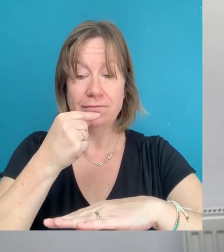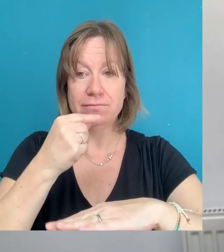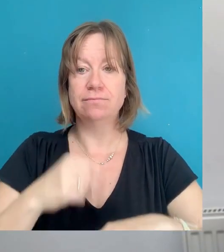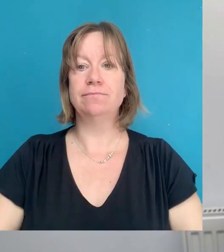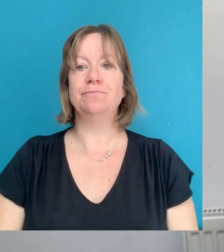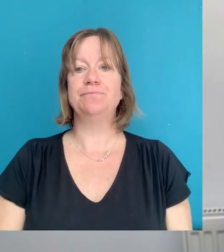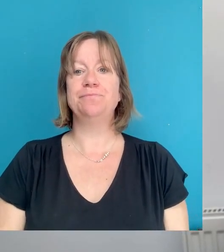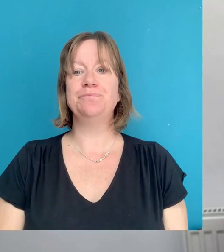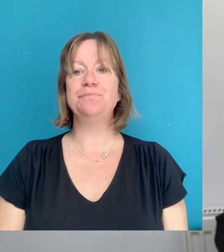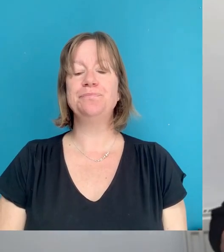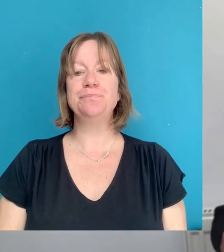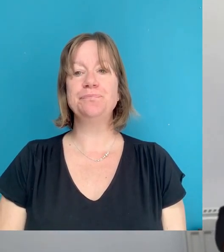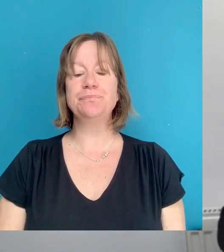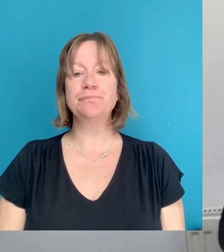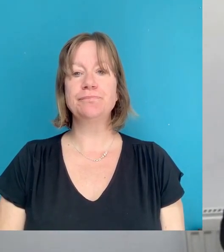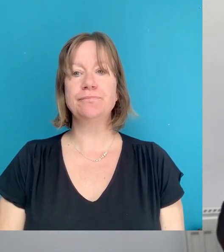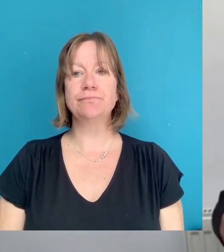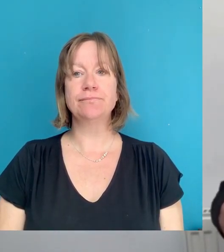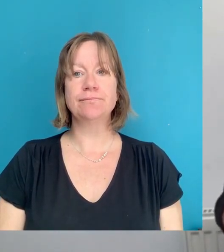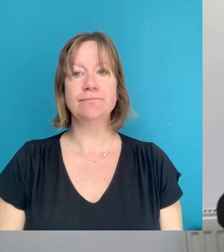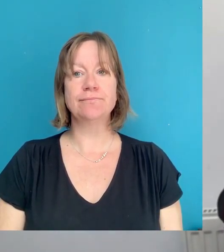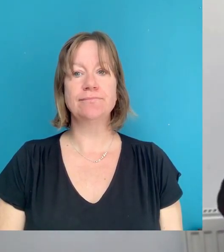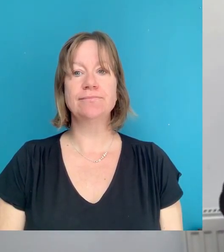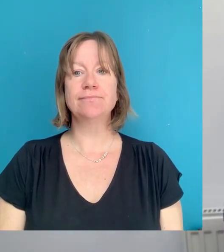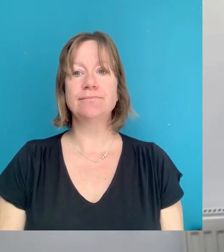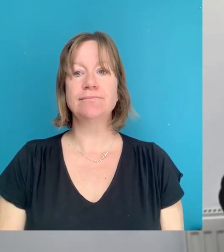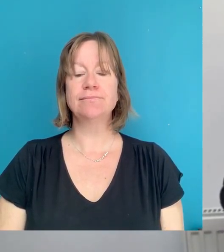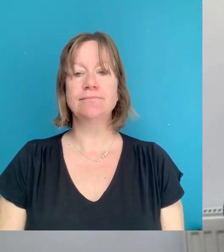this printing plate.